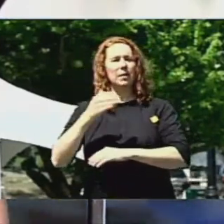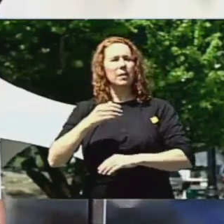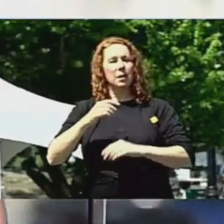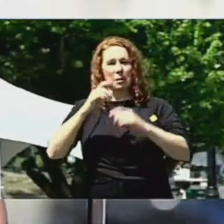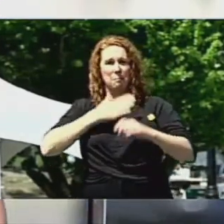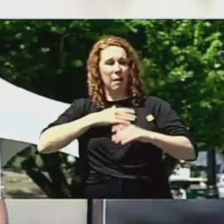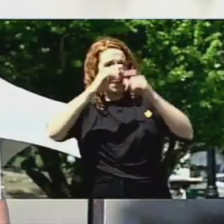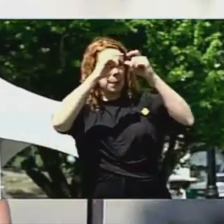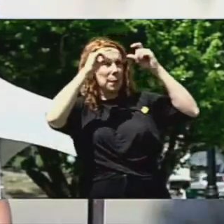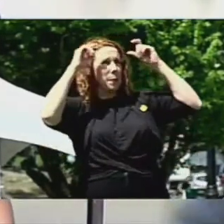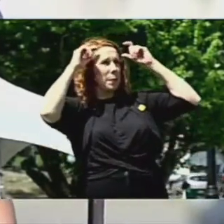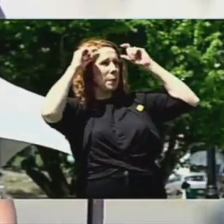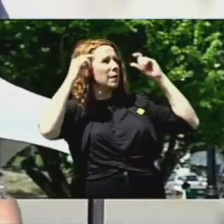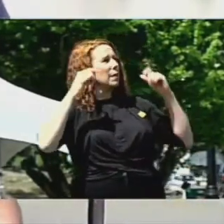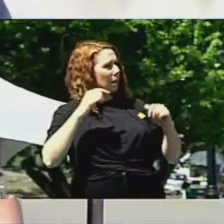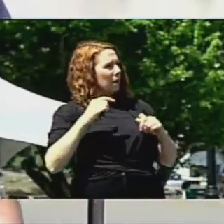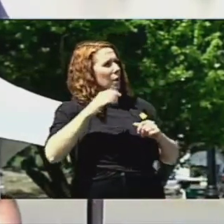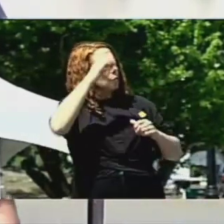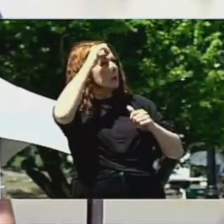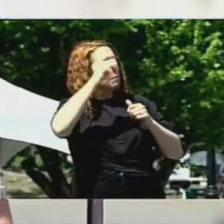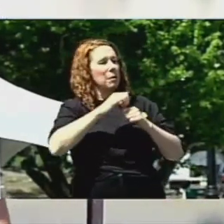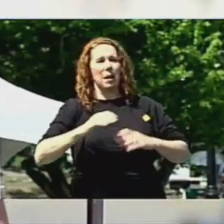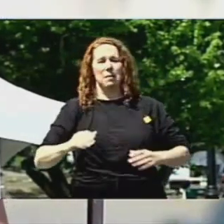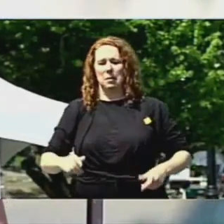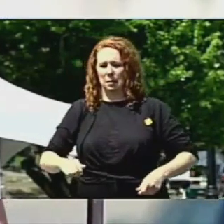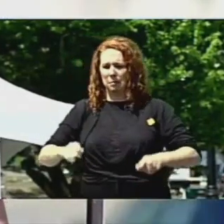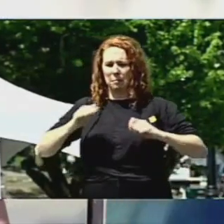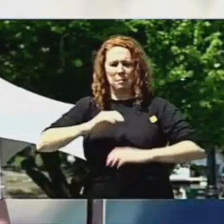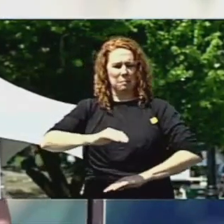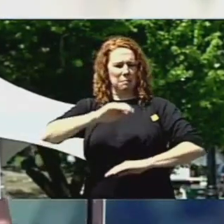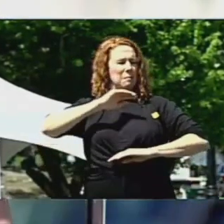headband and the blanket.